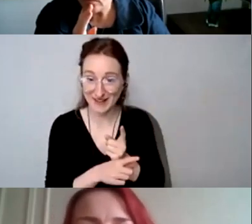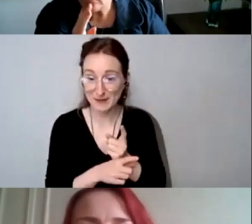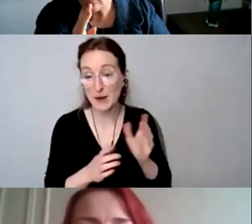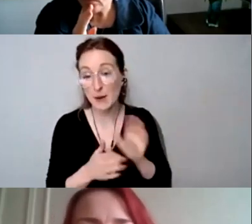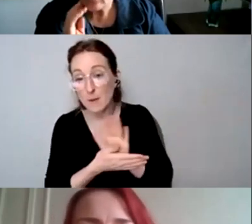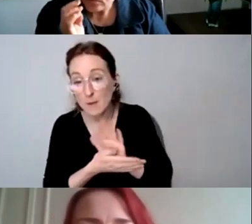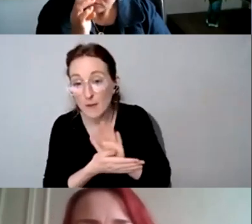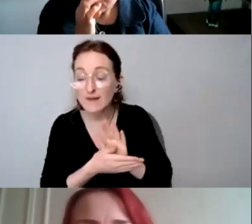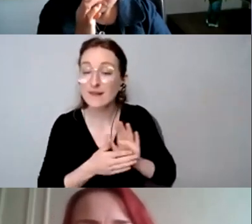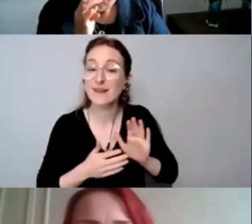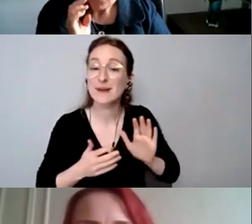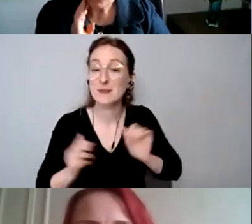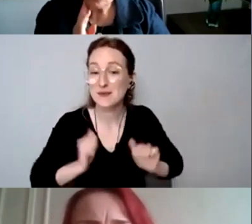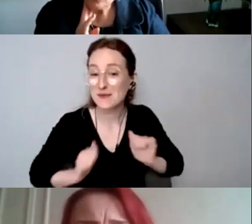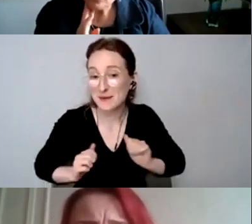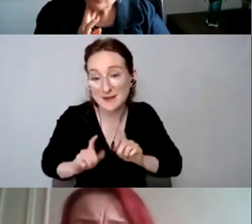event.